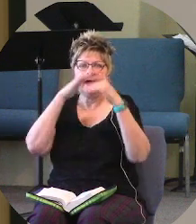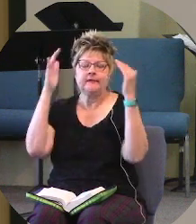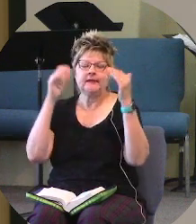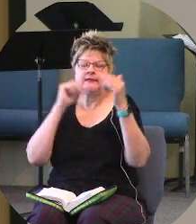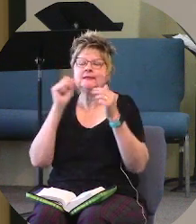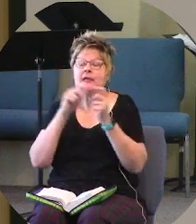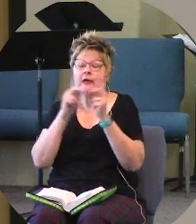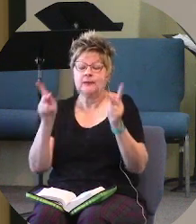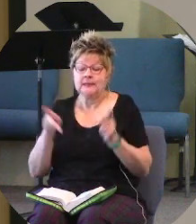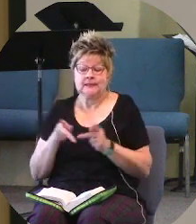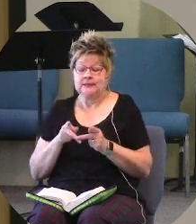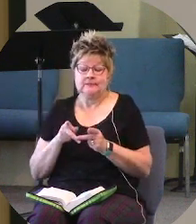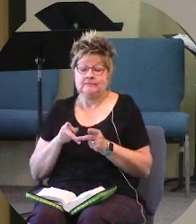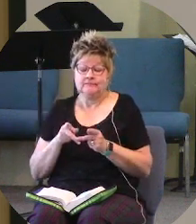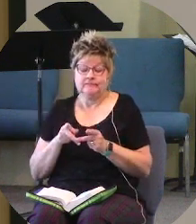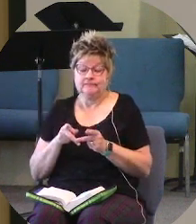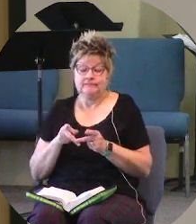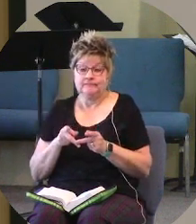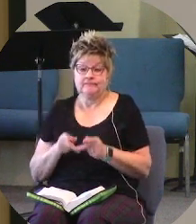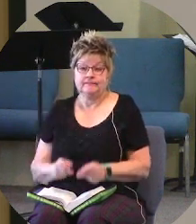place.